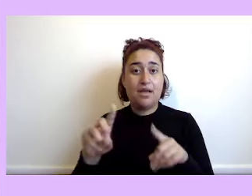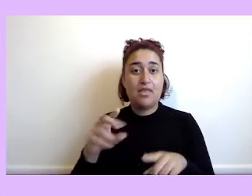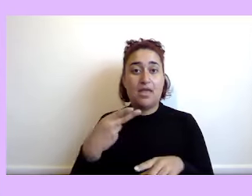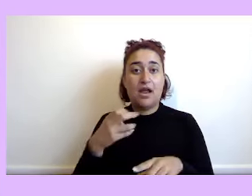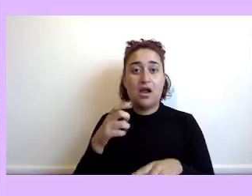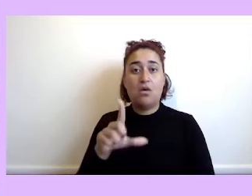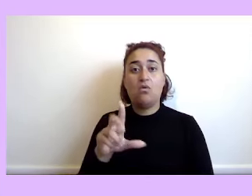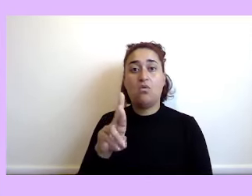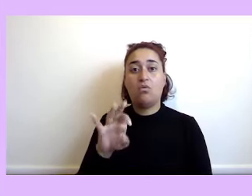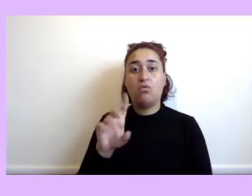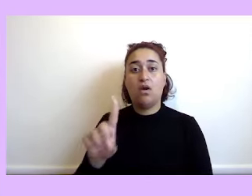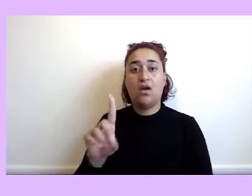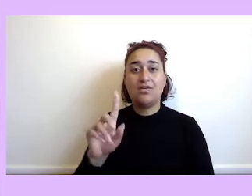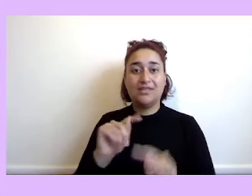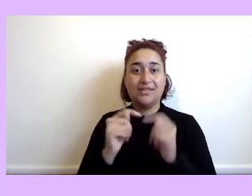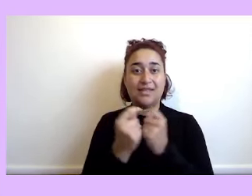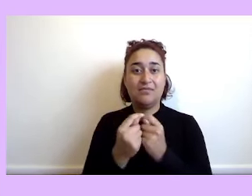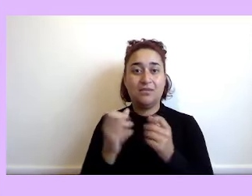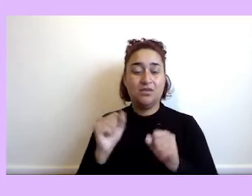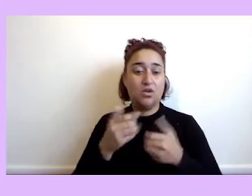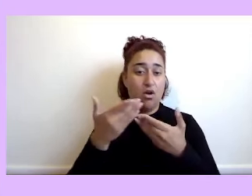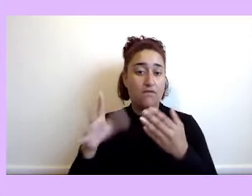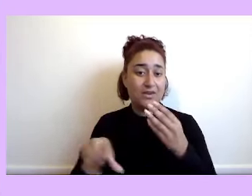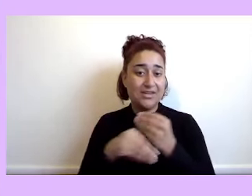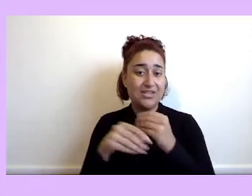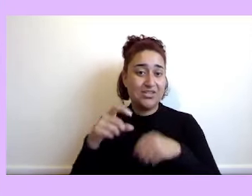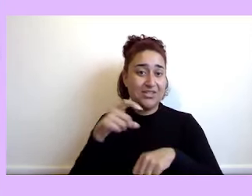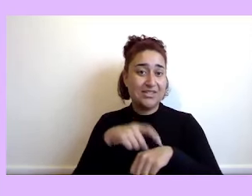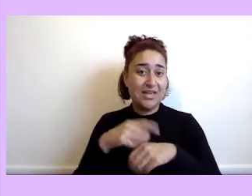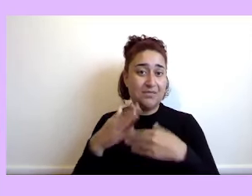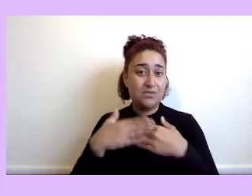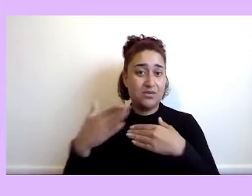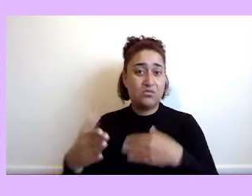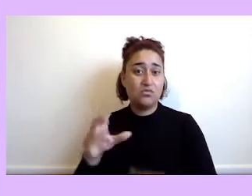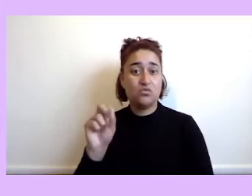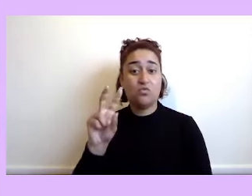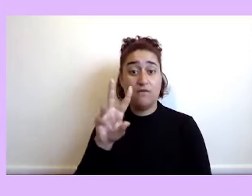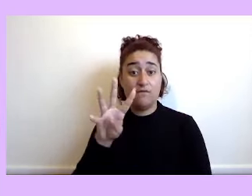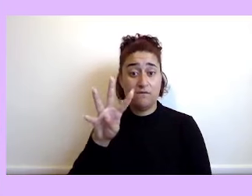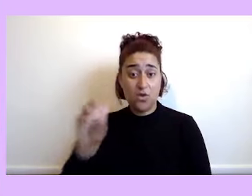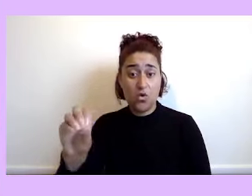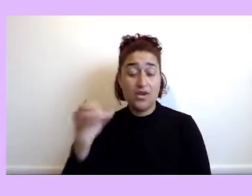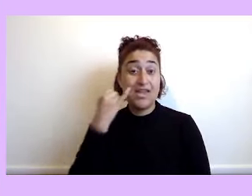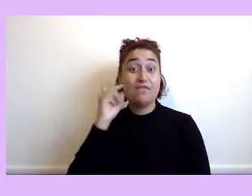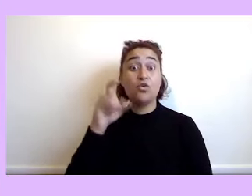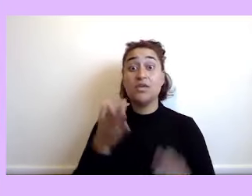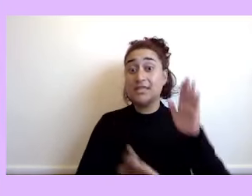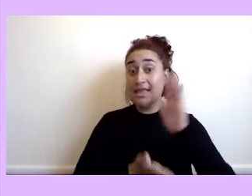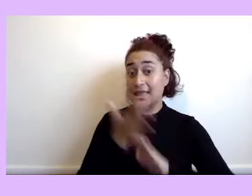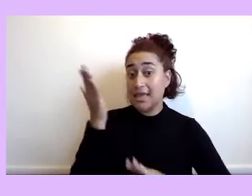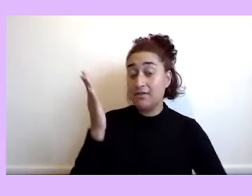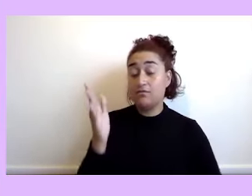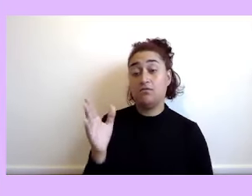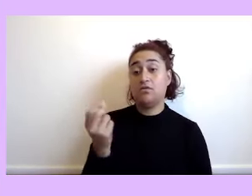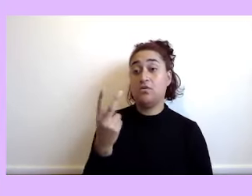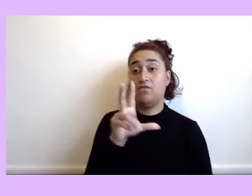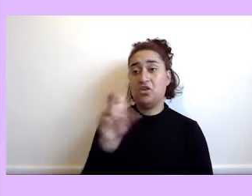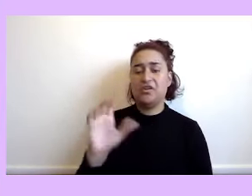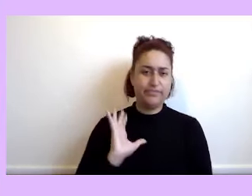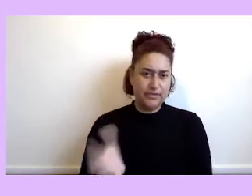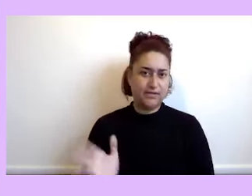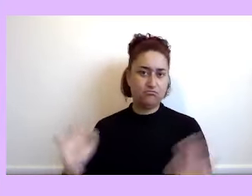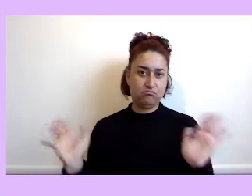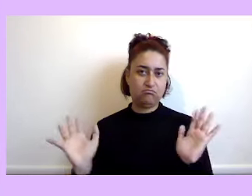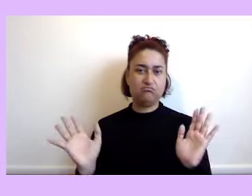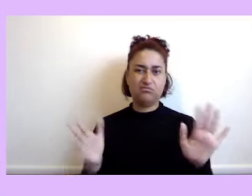has offered additional time to go to 12:40. So if you were planning to leave at 12:30, just know that that's okay. Just